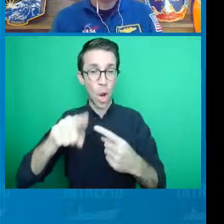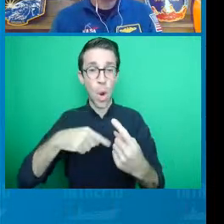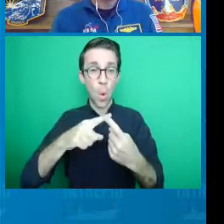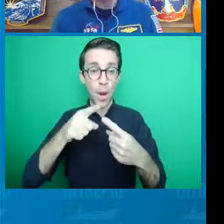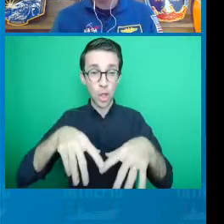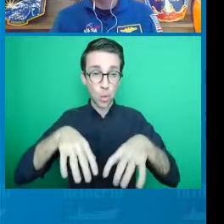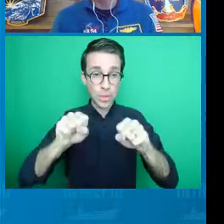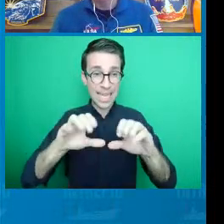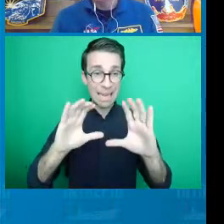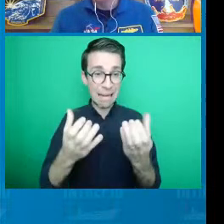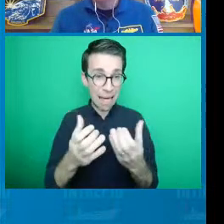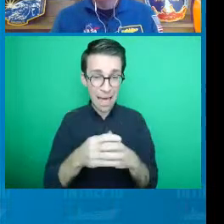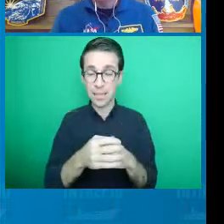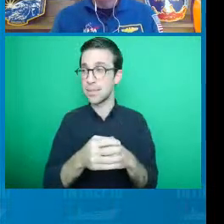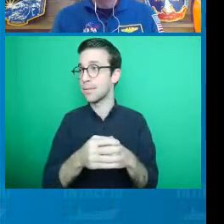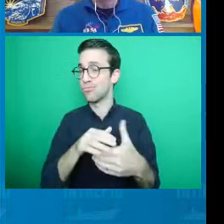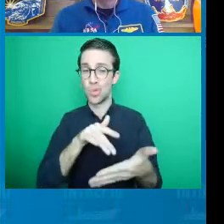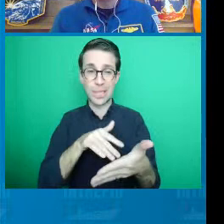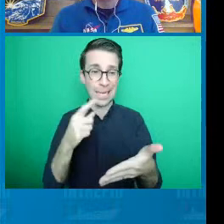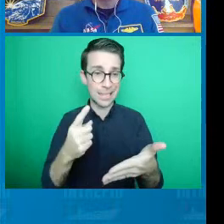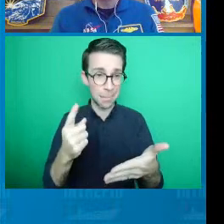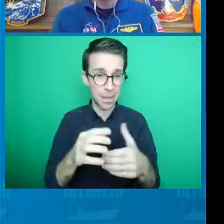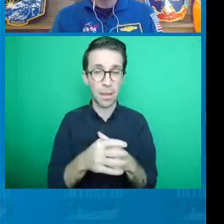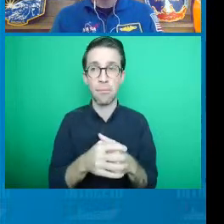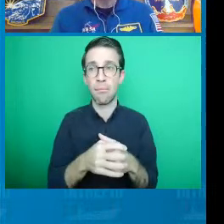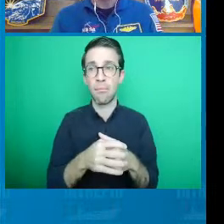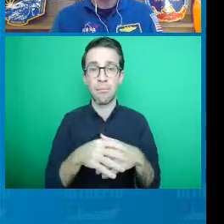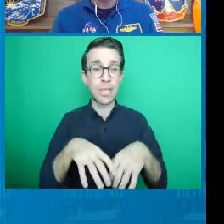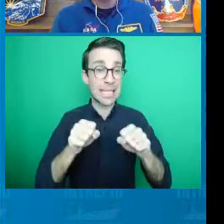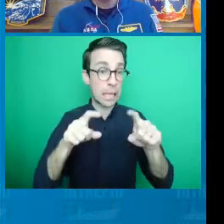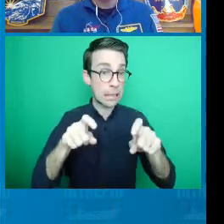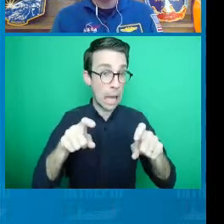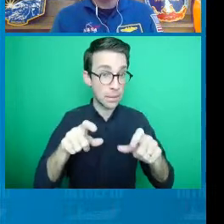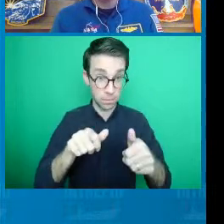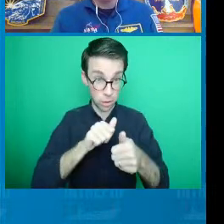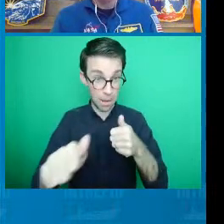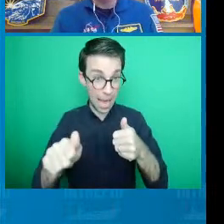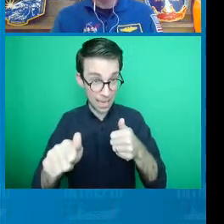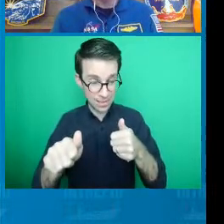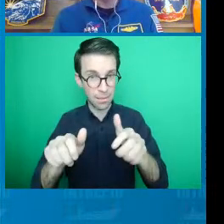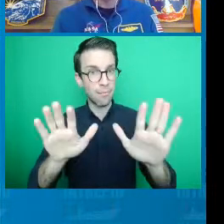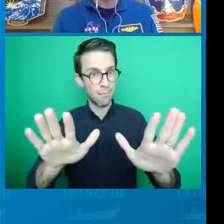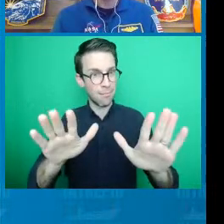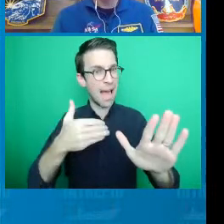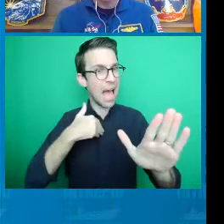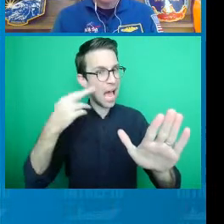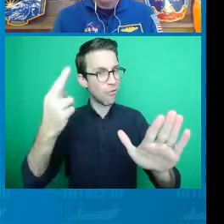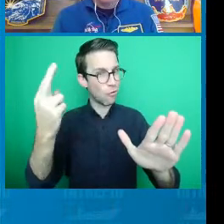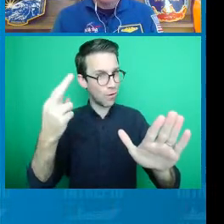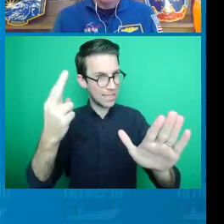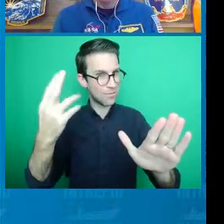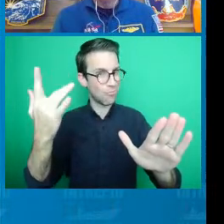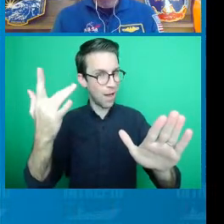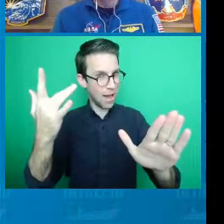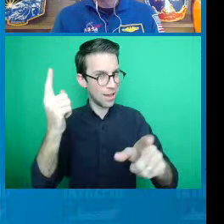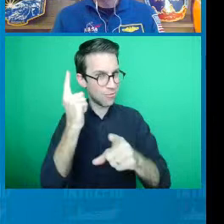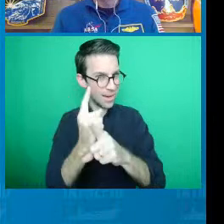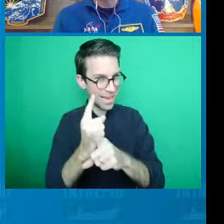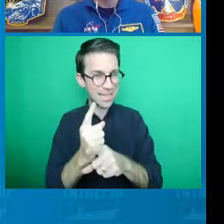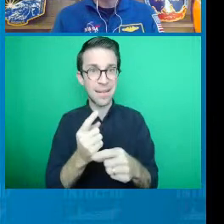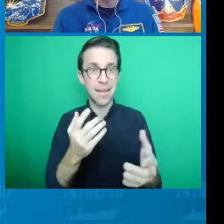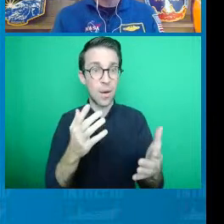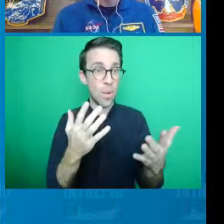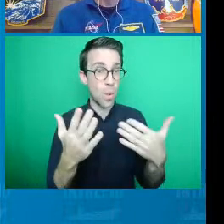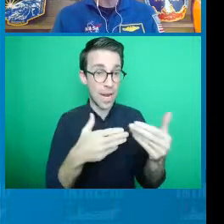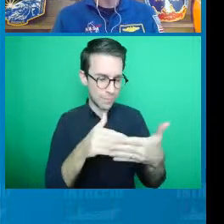something and you pass a test, as I said, there's a reason they're teaching this stuff to you. You may need that information again.